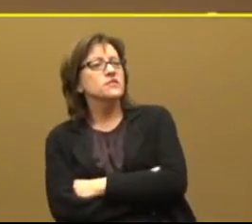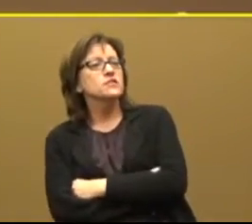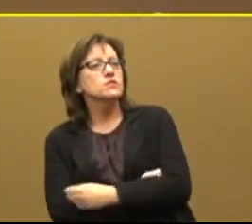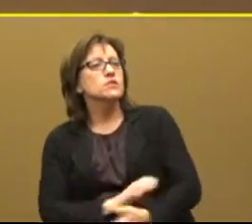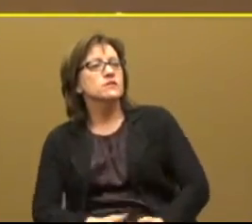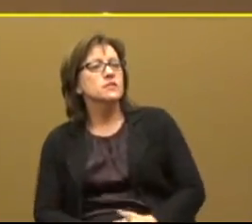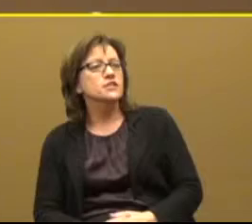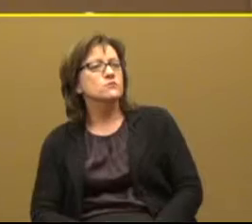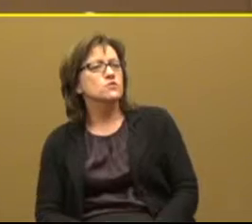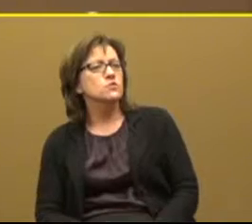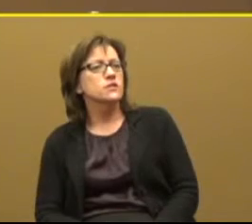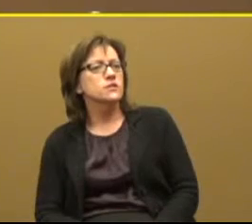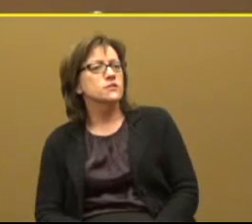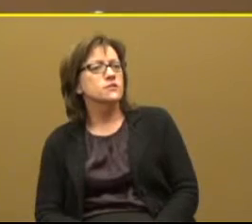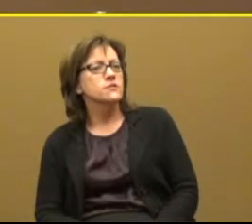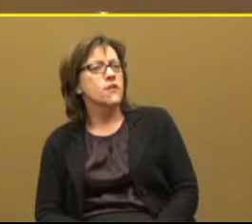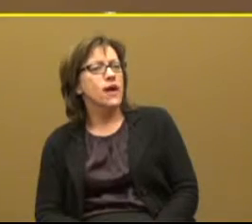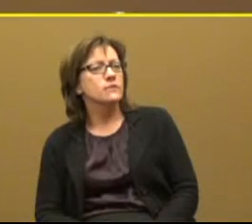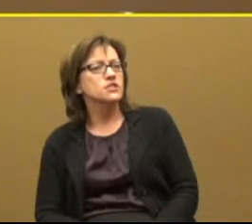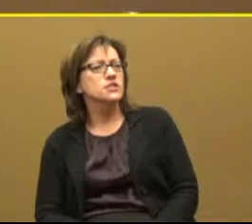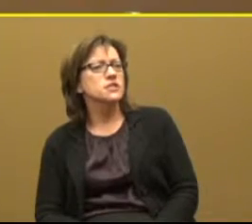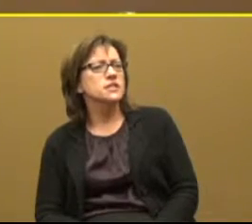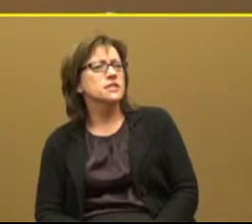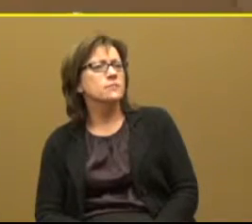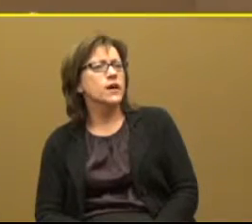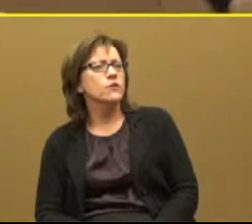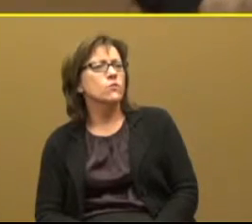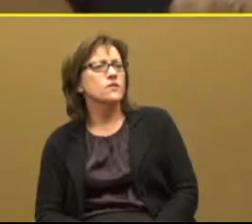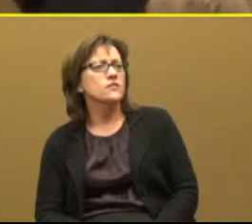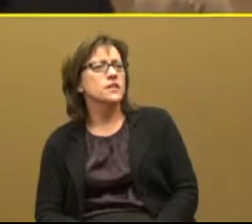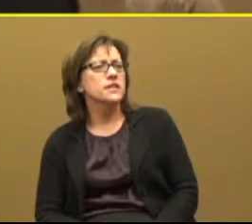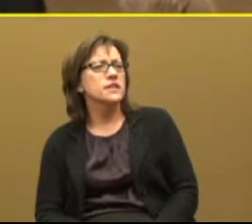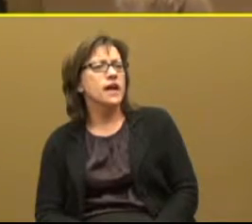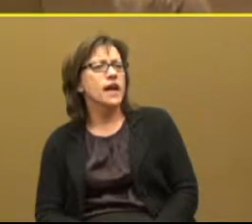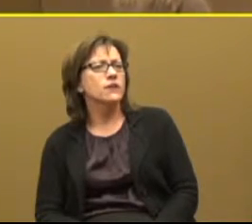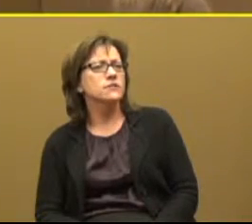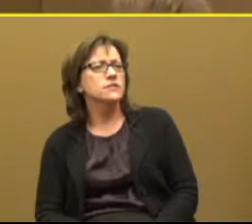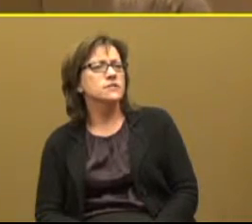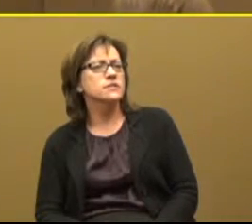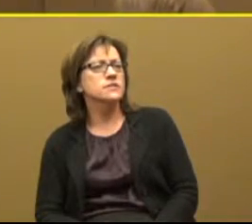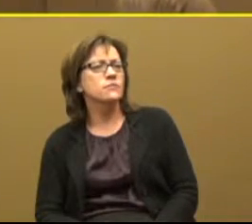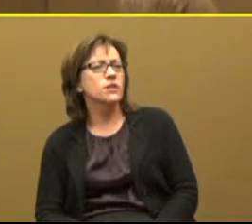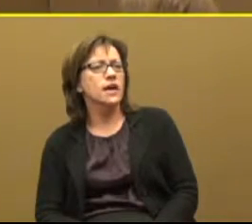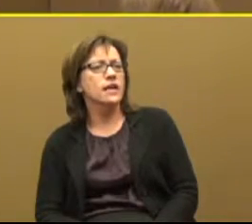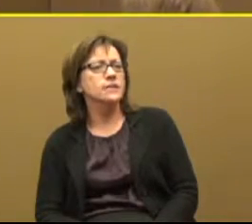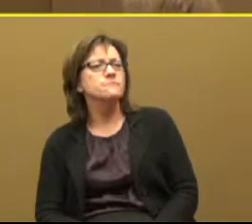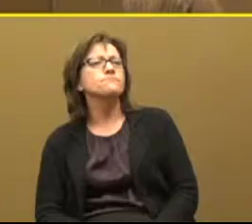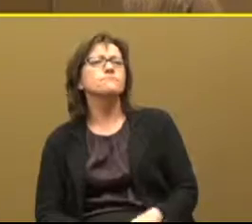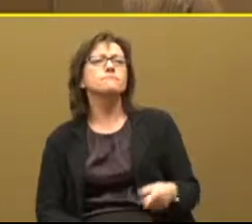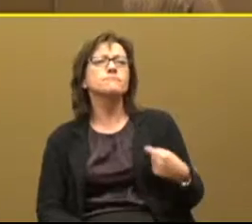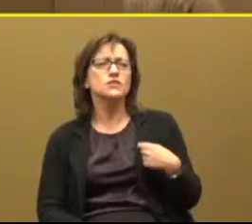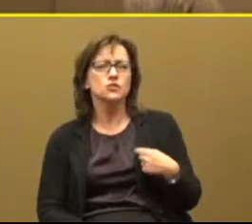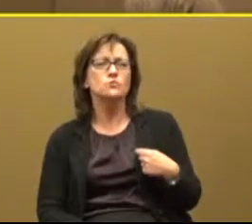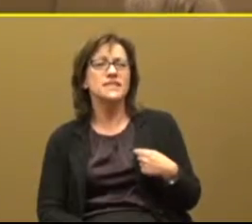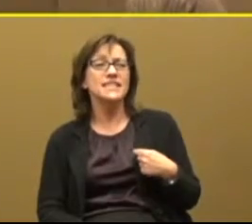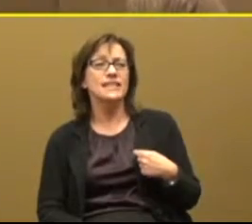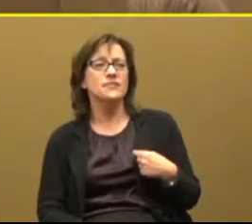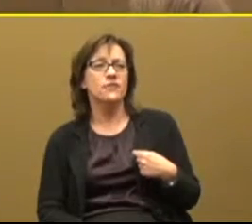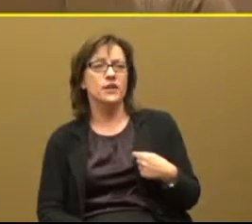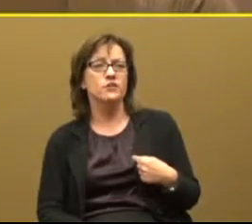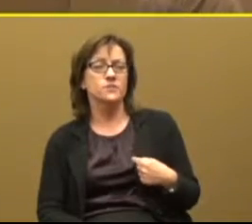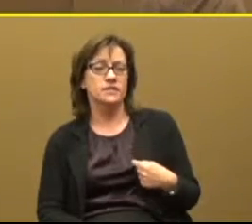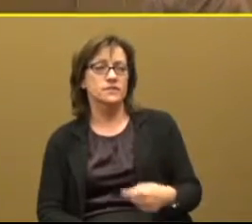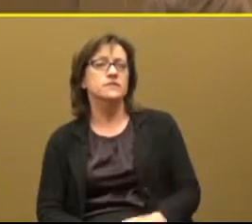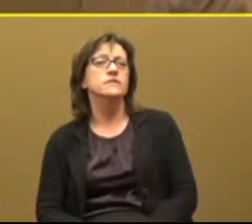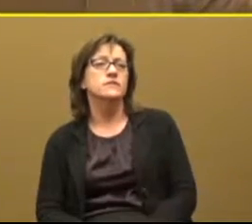Okay, I thought this session was really good. I was just thinking about one thing. How does this apply to me